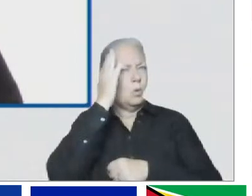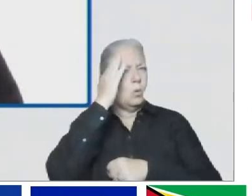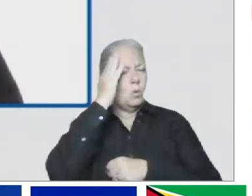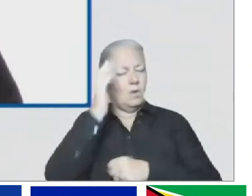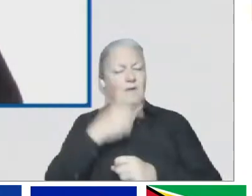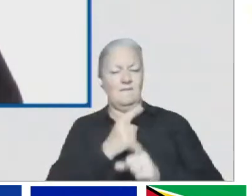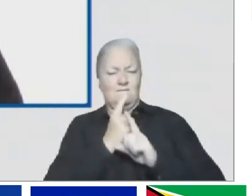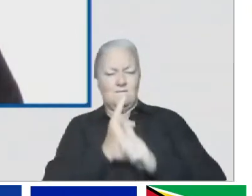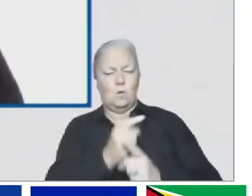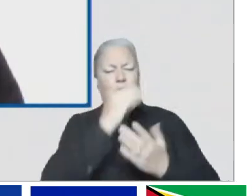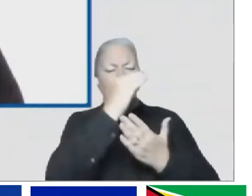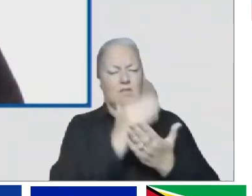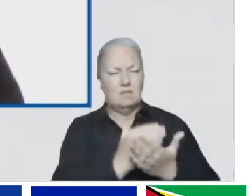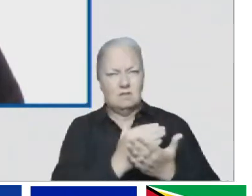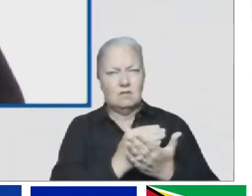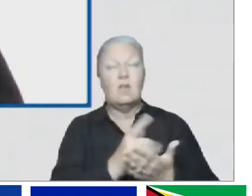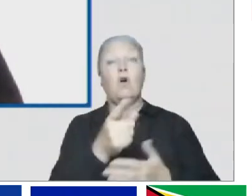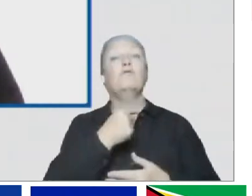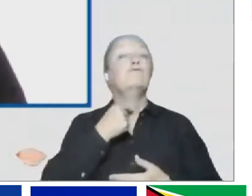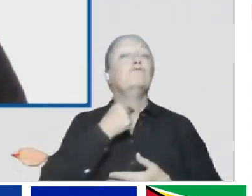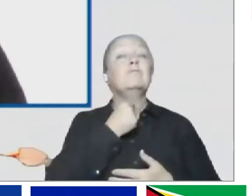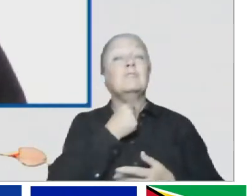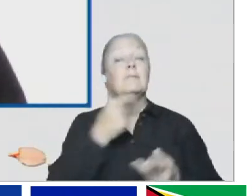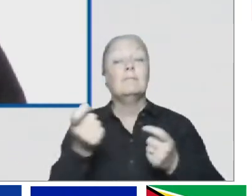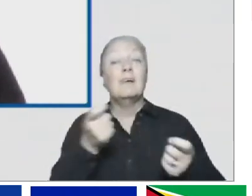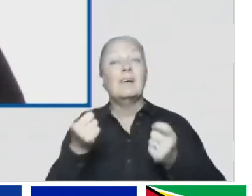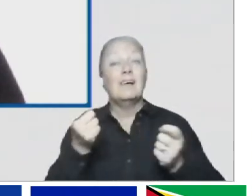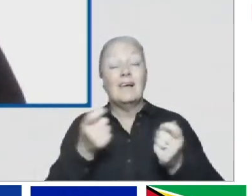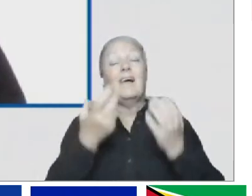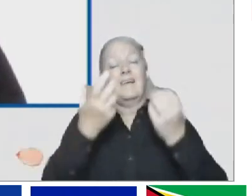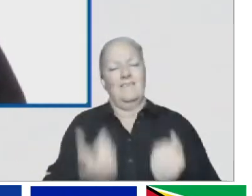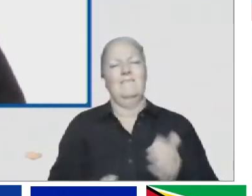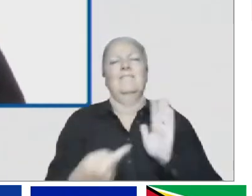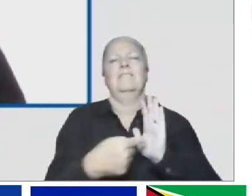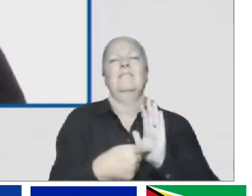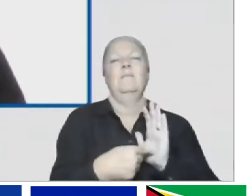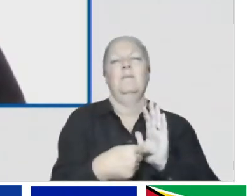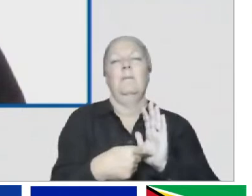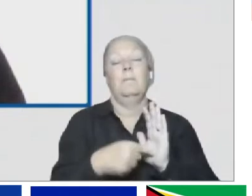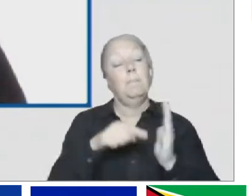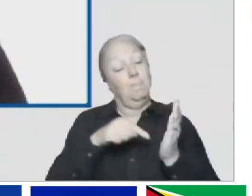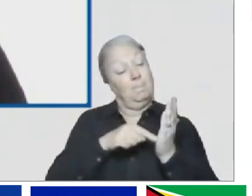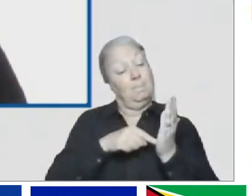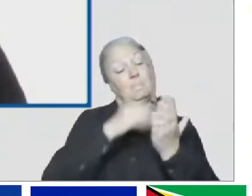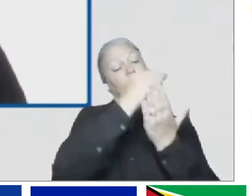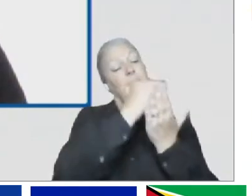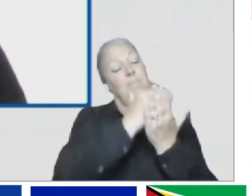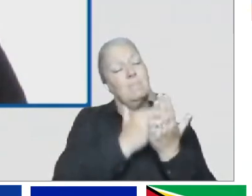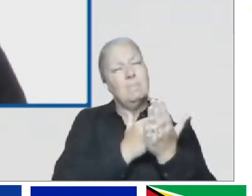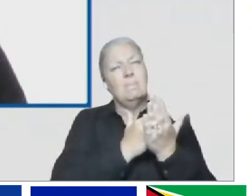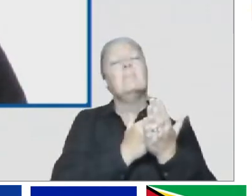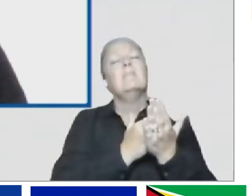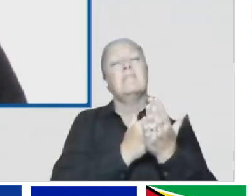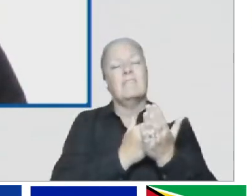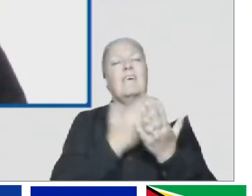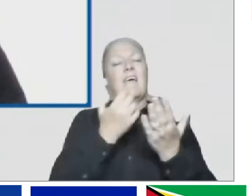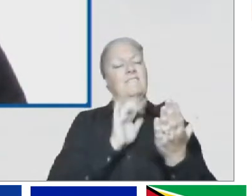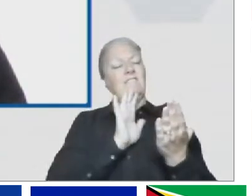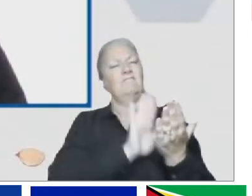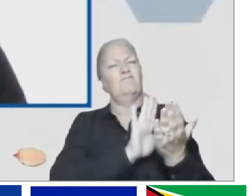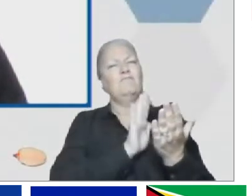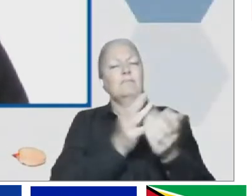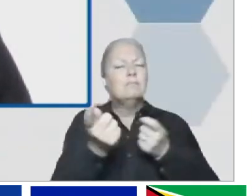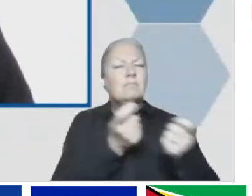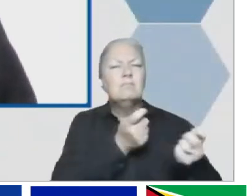were formulated. The order set out rules and regulations for removing or otherwise guarding against